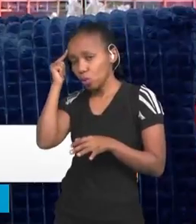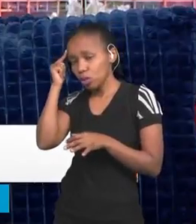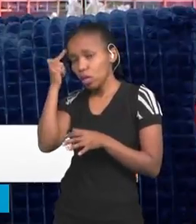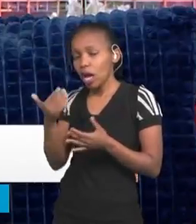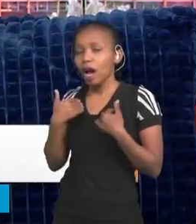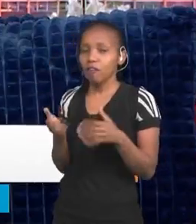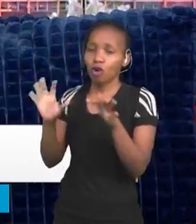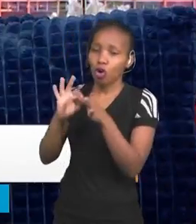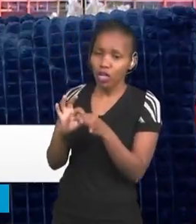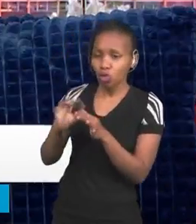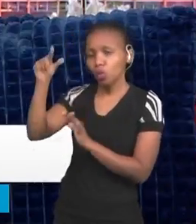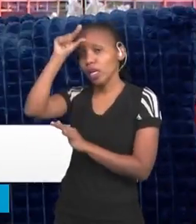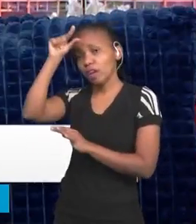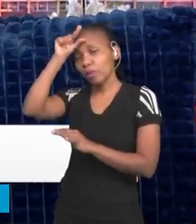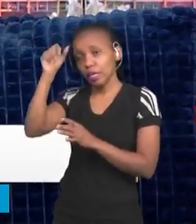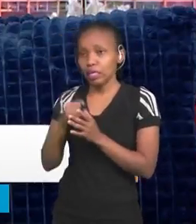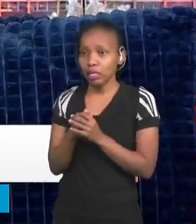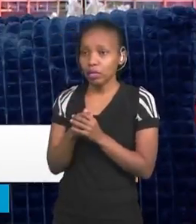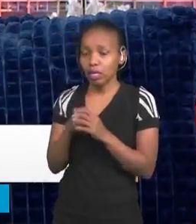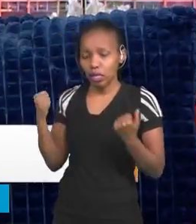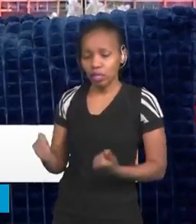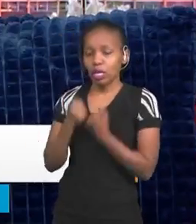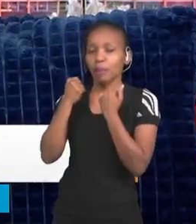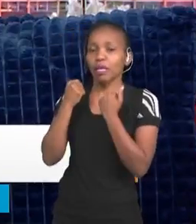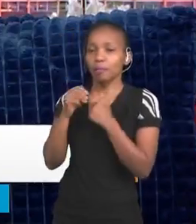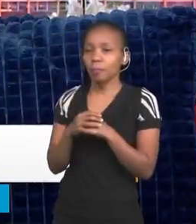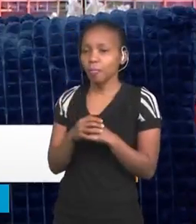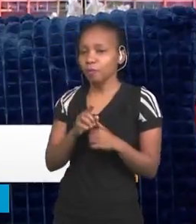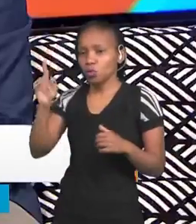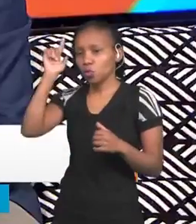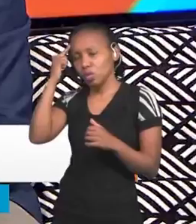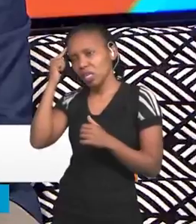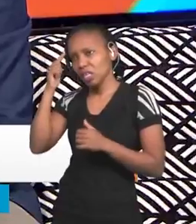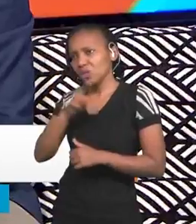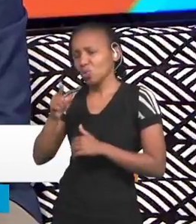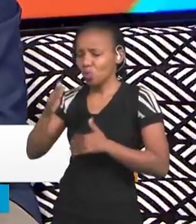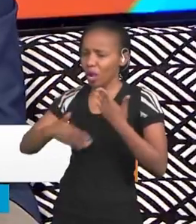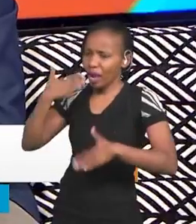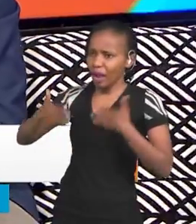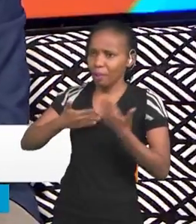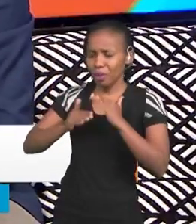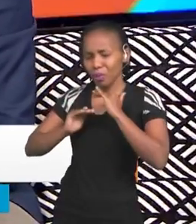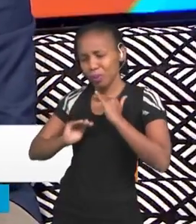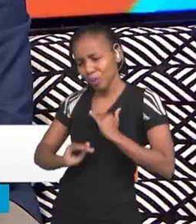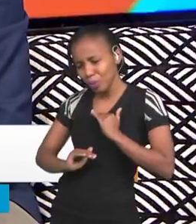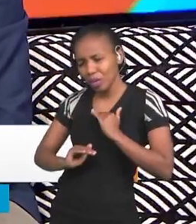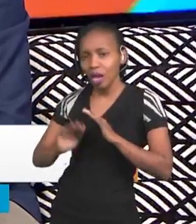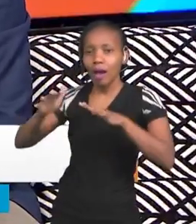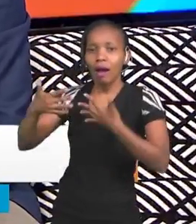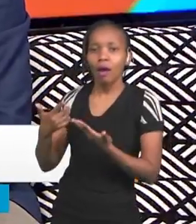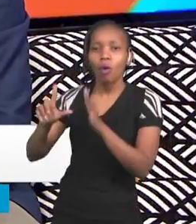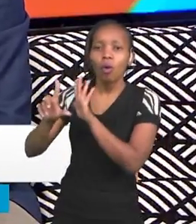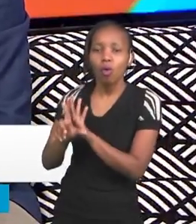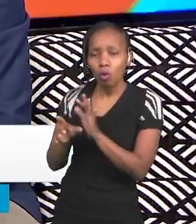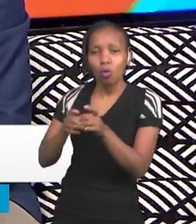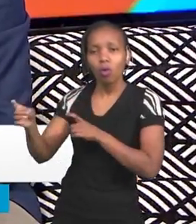some alliance of the government. As mm-hmm. it is, by the way, it's happening. Yeah. Do you think you're happy with such things? And are you satisfied with how even the law is